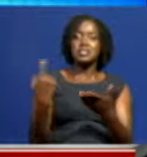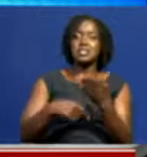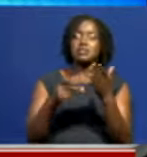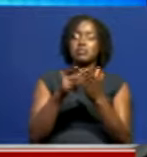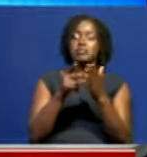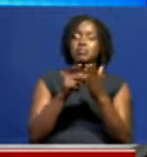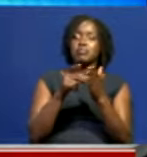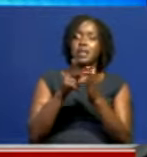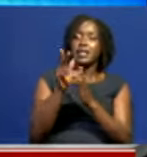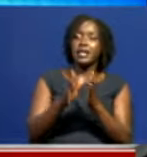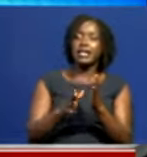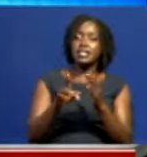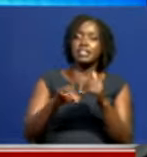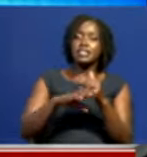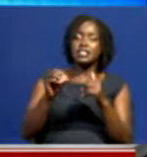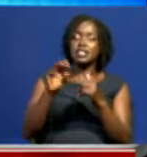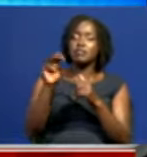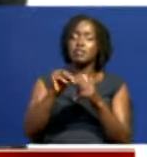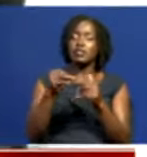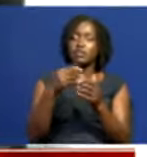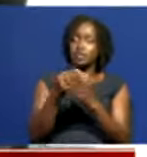million shillings every year.